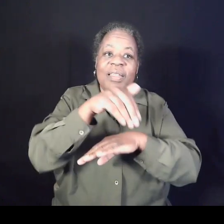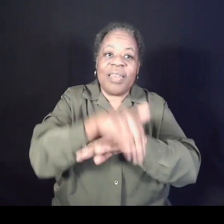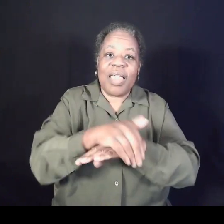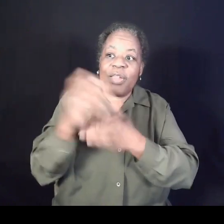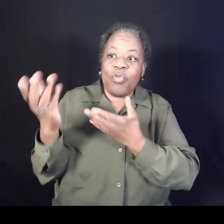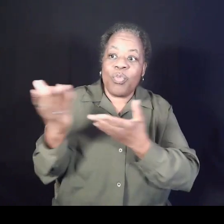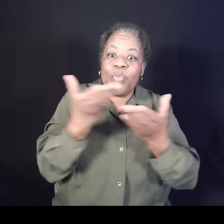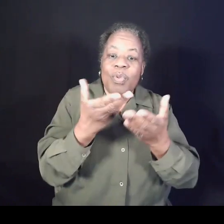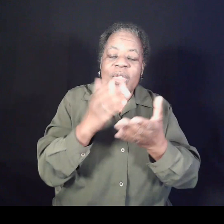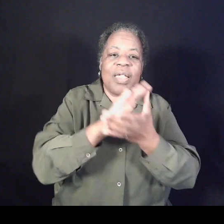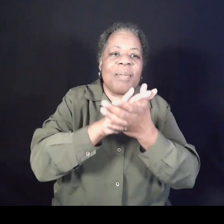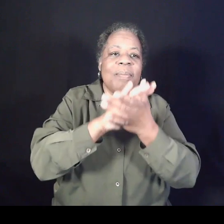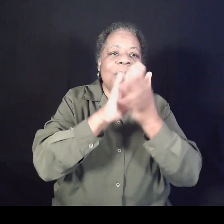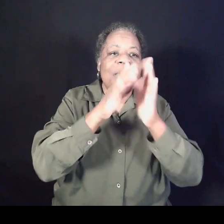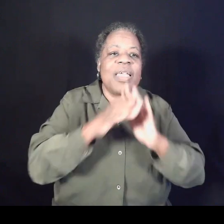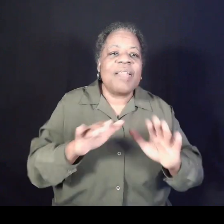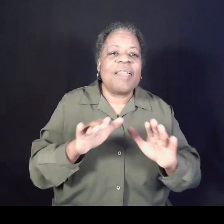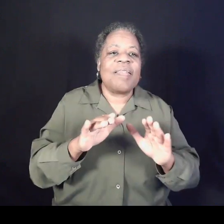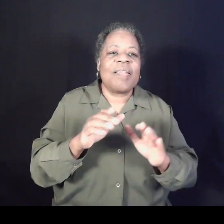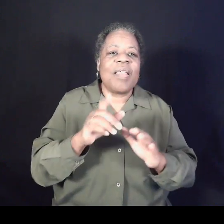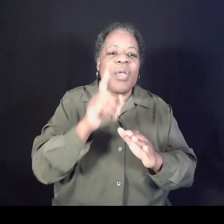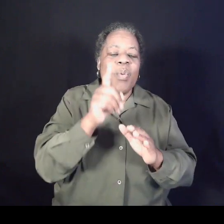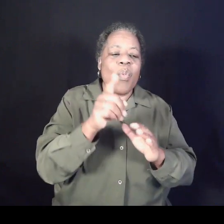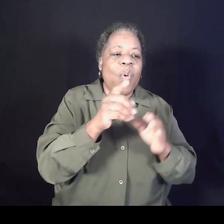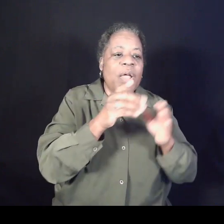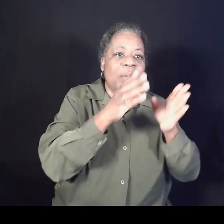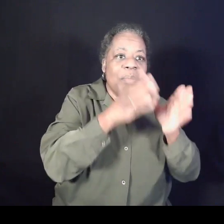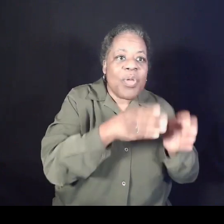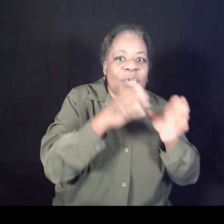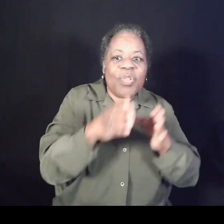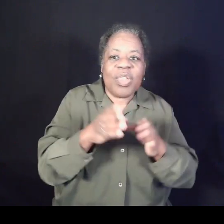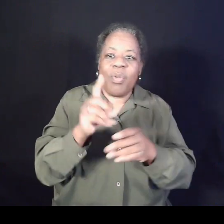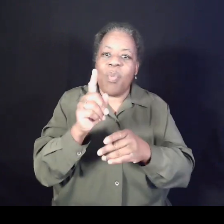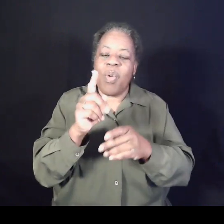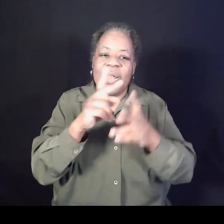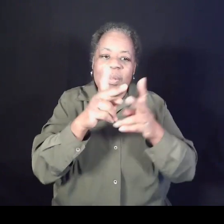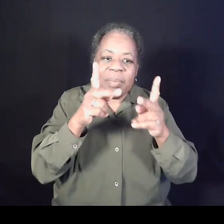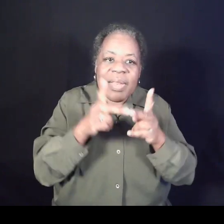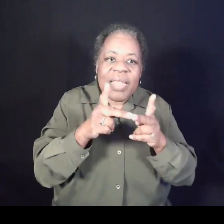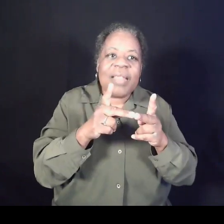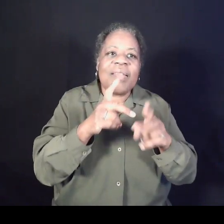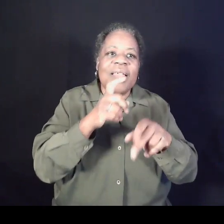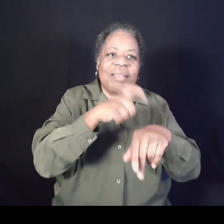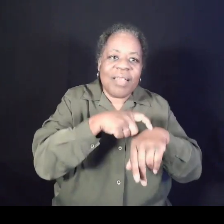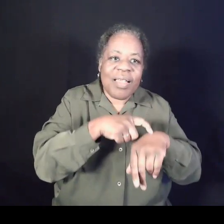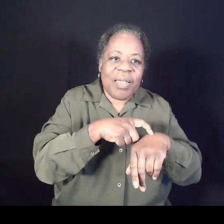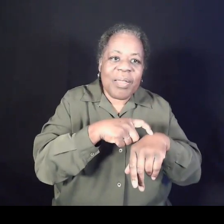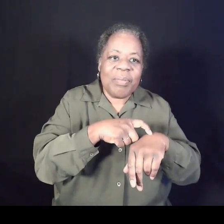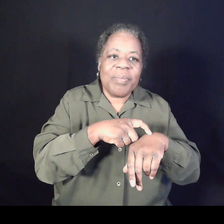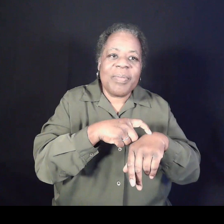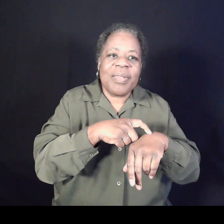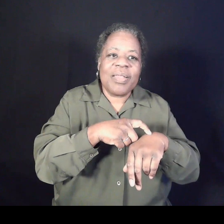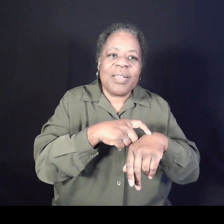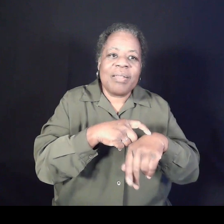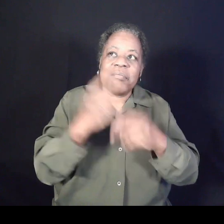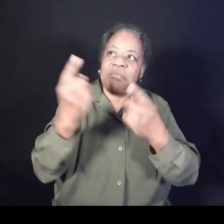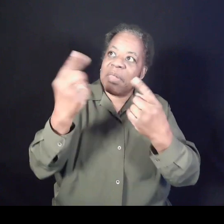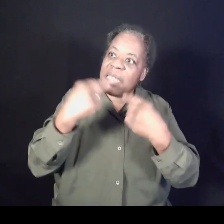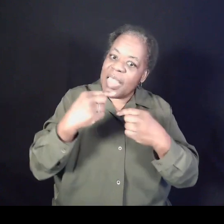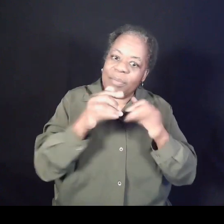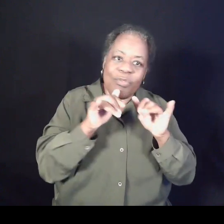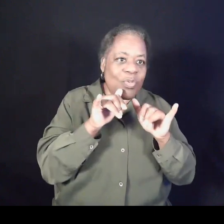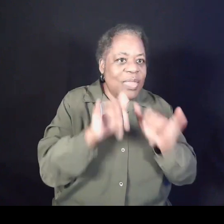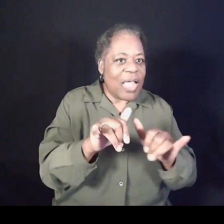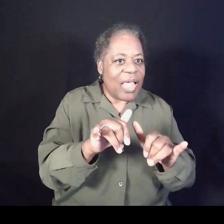peace, one person and one place at a time. And he came to stay, to